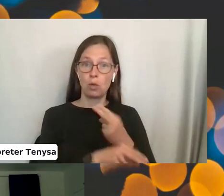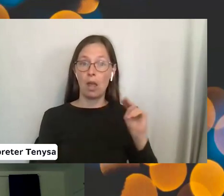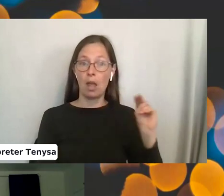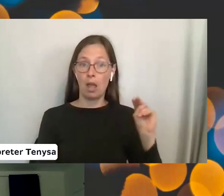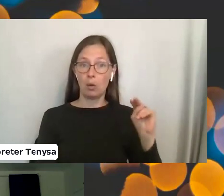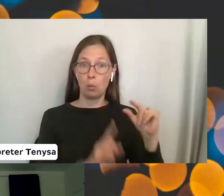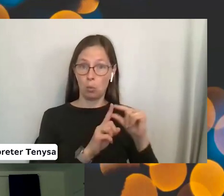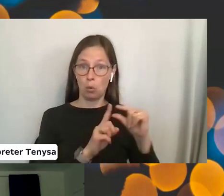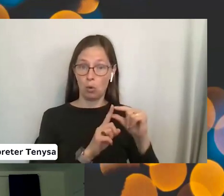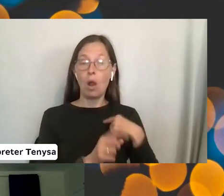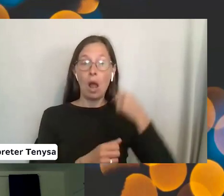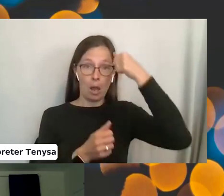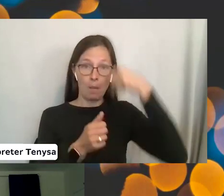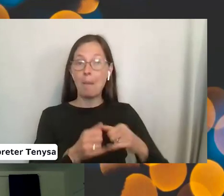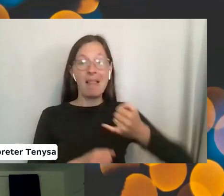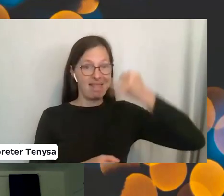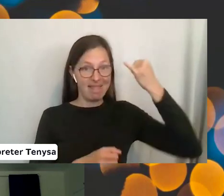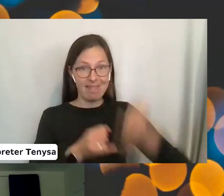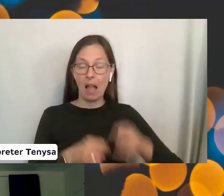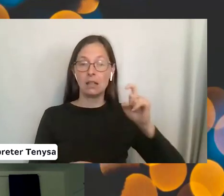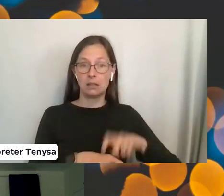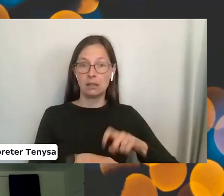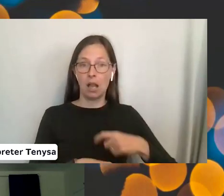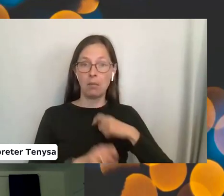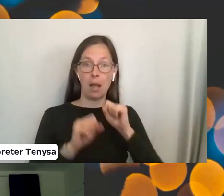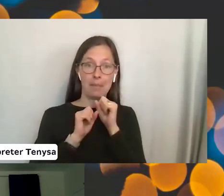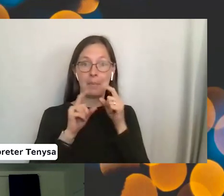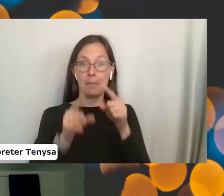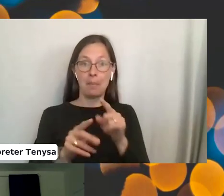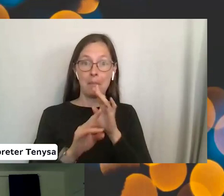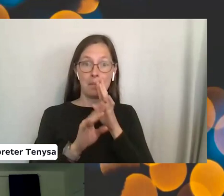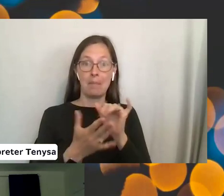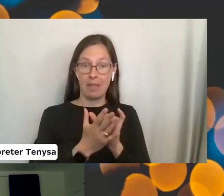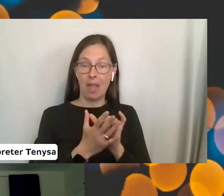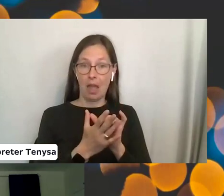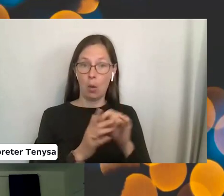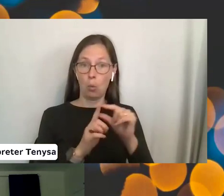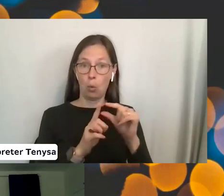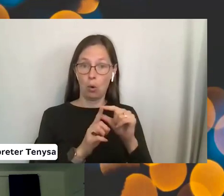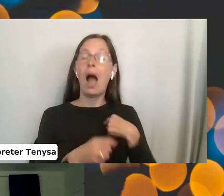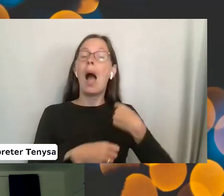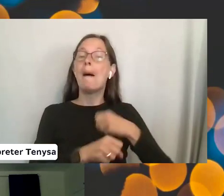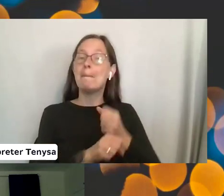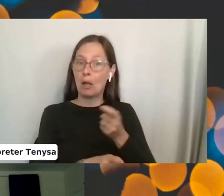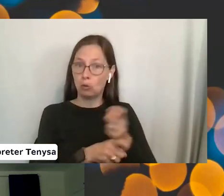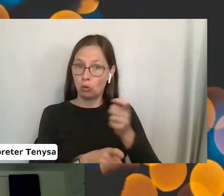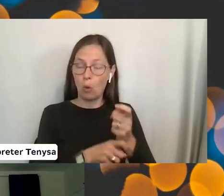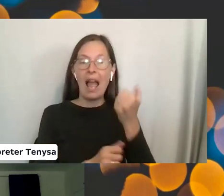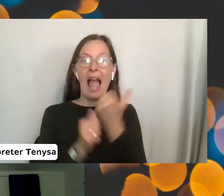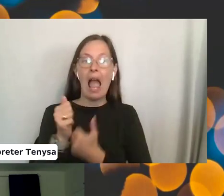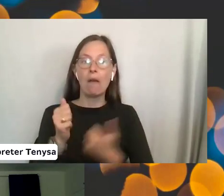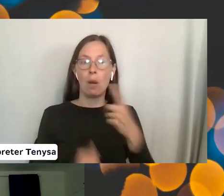the last time that word came out of my mouth and I made a joke and everyone pretended I had not said it. It was a very loud, and